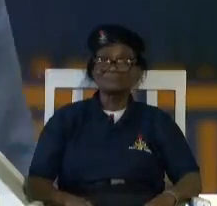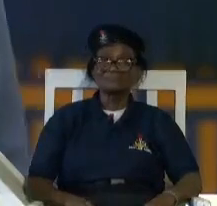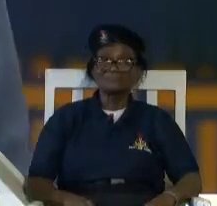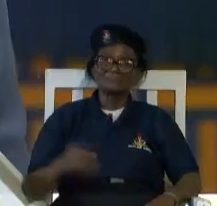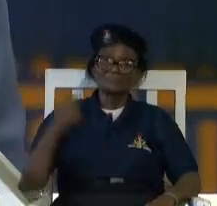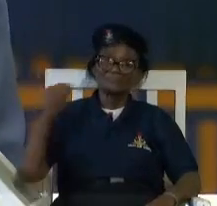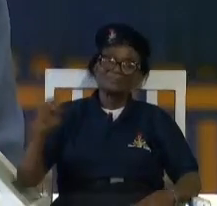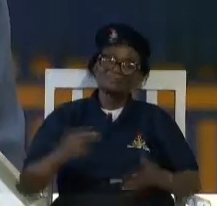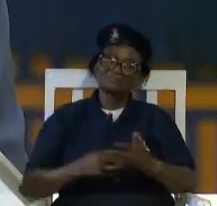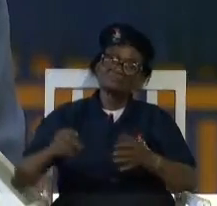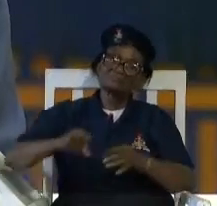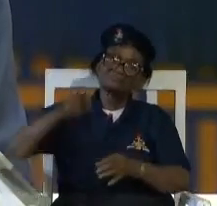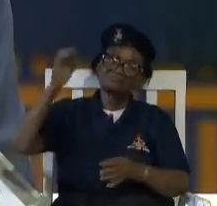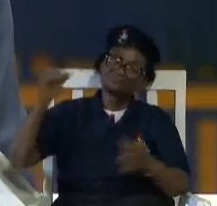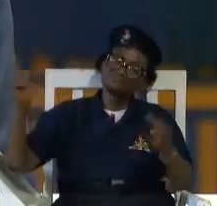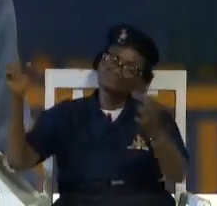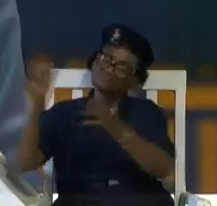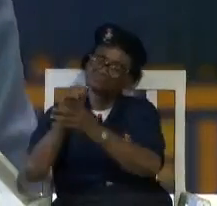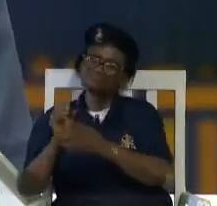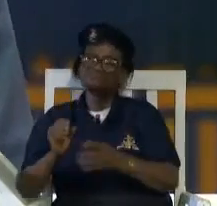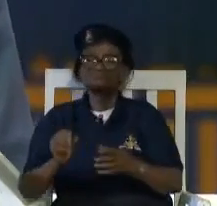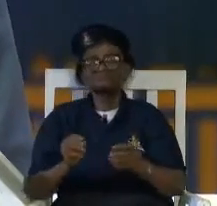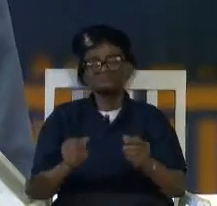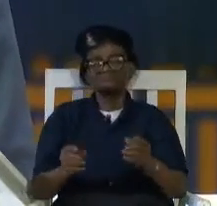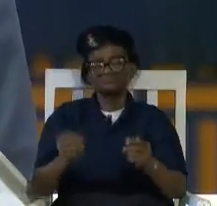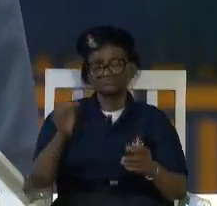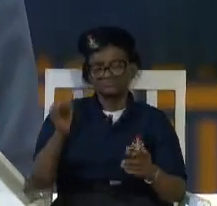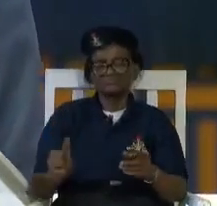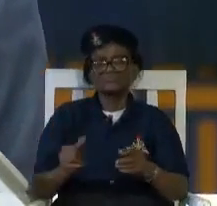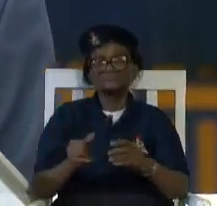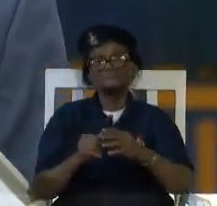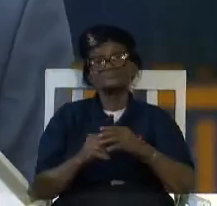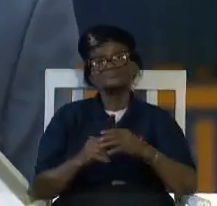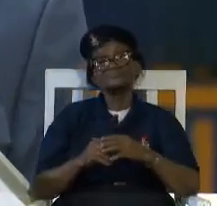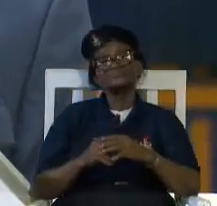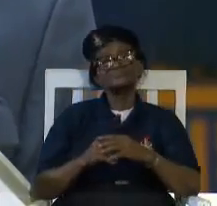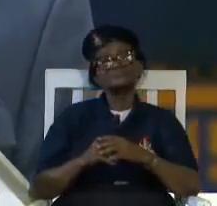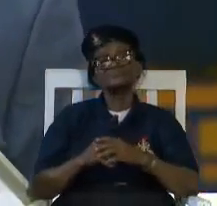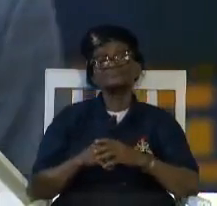The Holy Spirit grabbed me immediately.